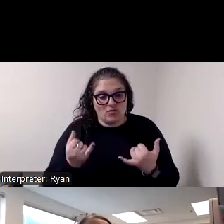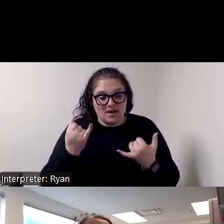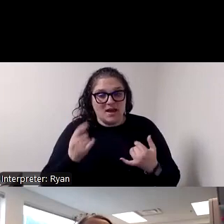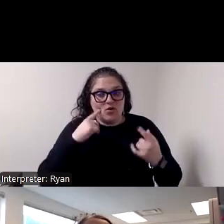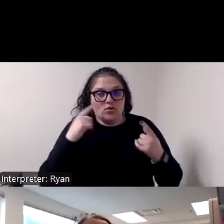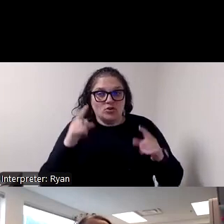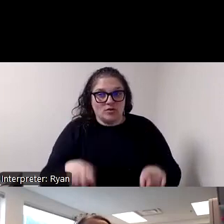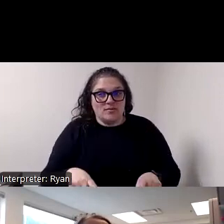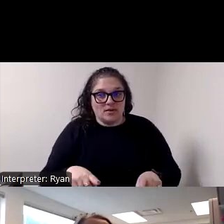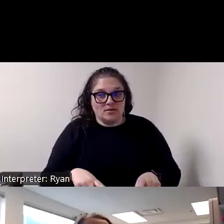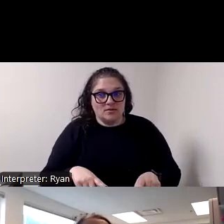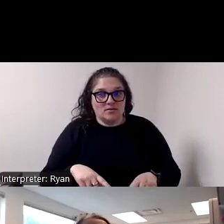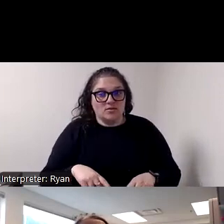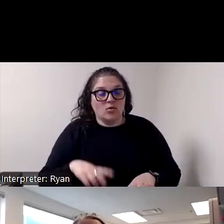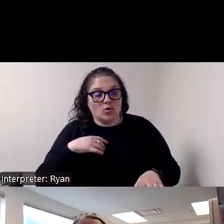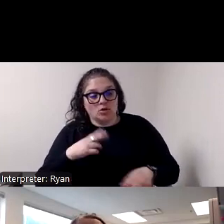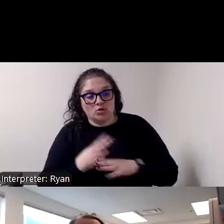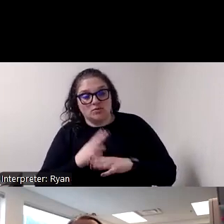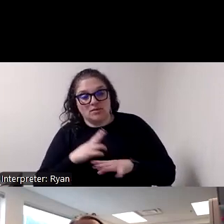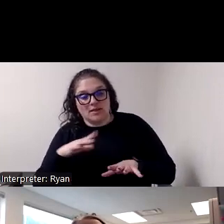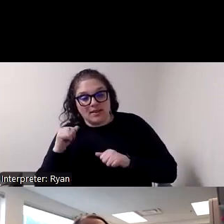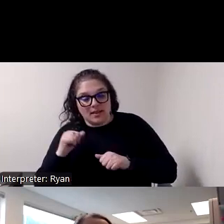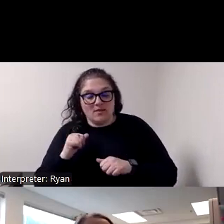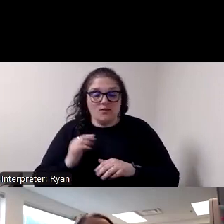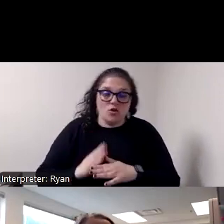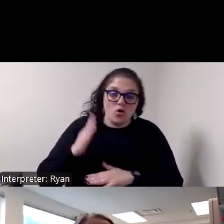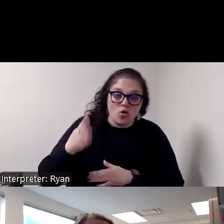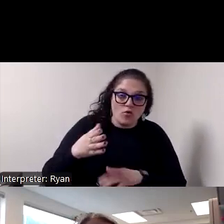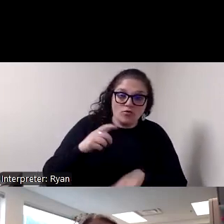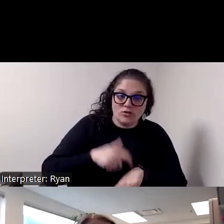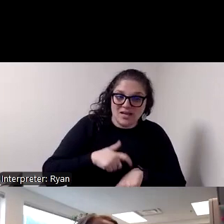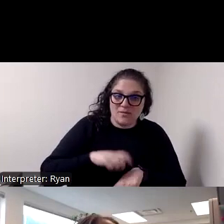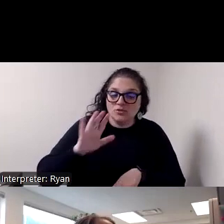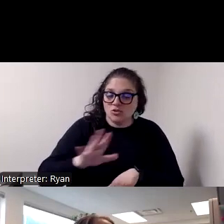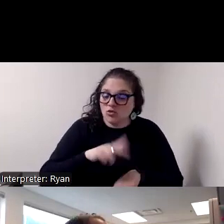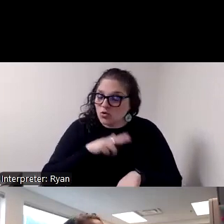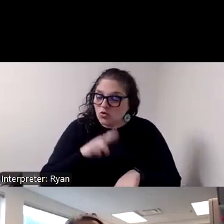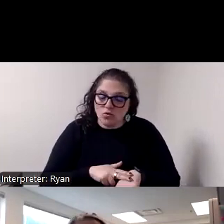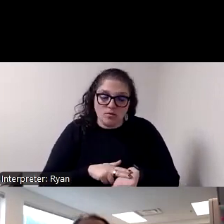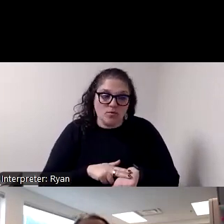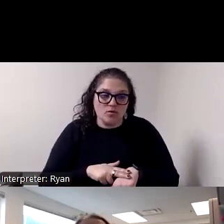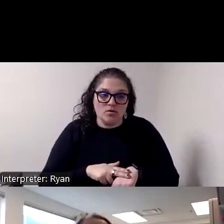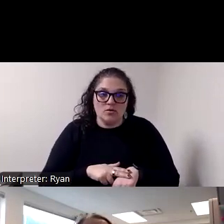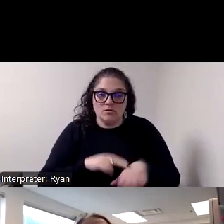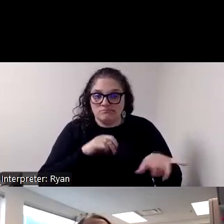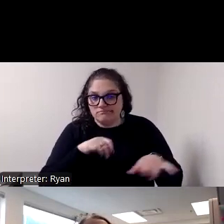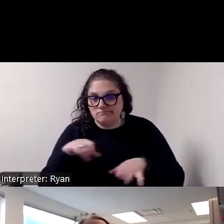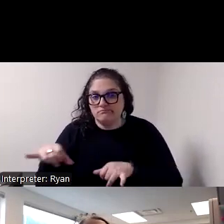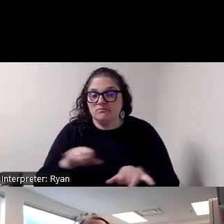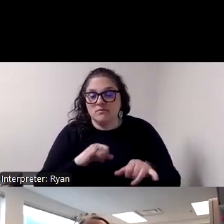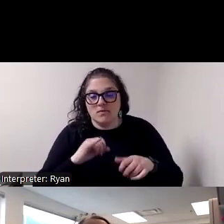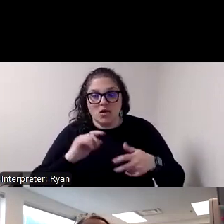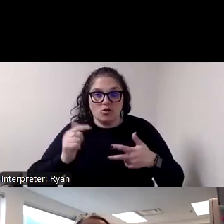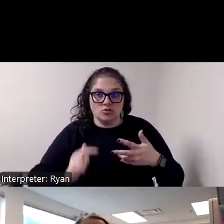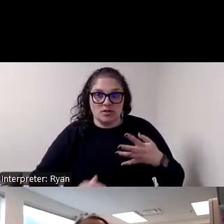or, you know, like you're taking leave or working overtime, if you're just working your regular across the board alternate work week